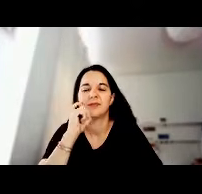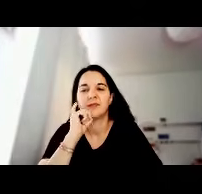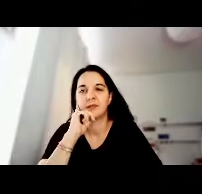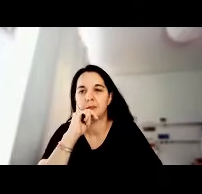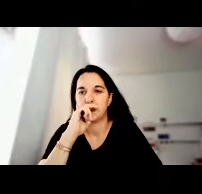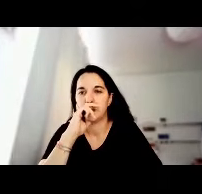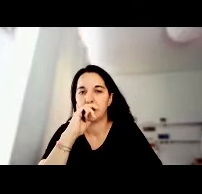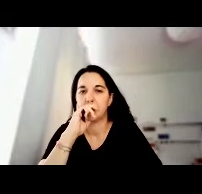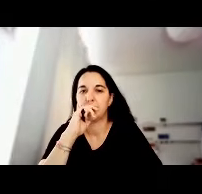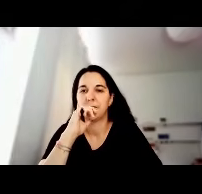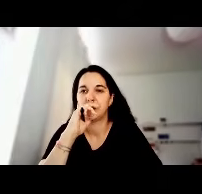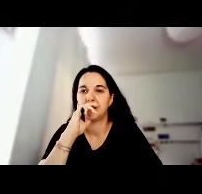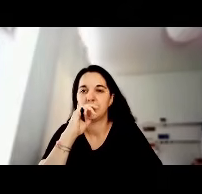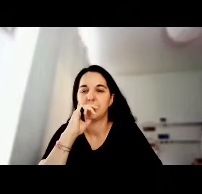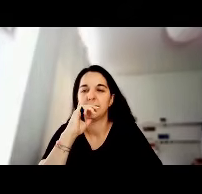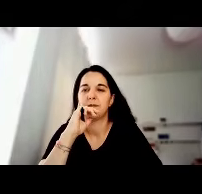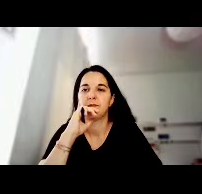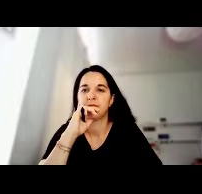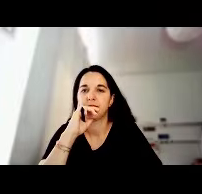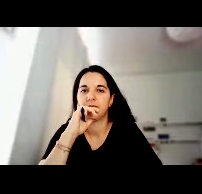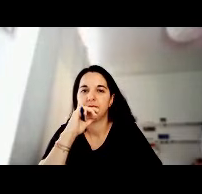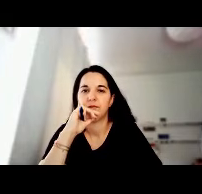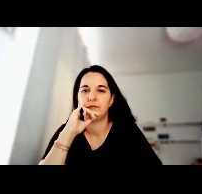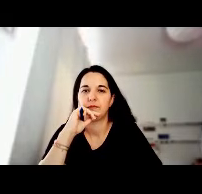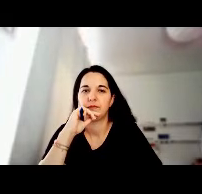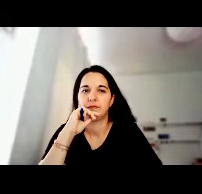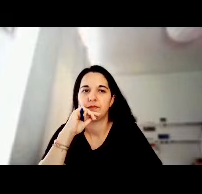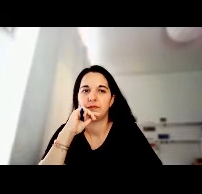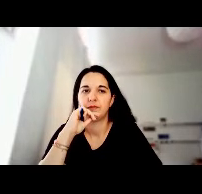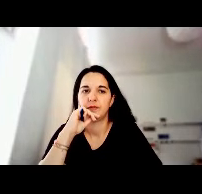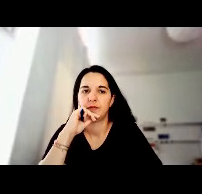more data is going to be the answer to all of our problems.